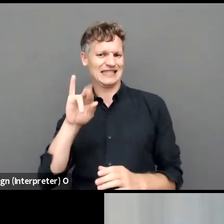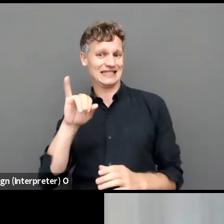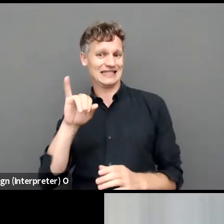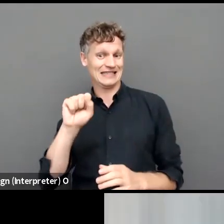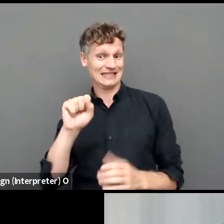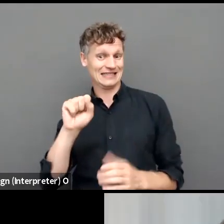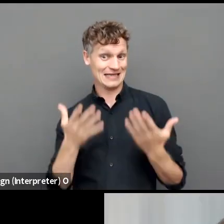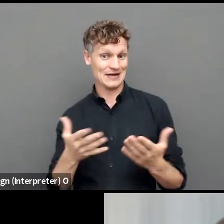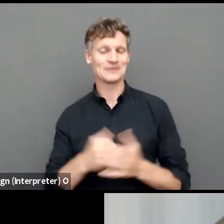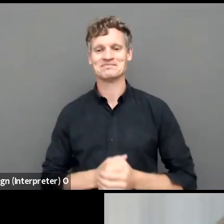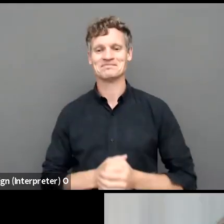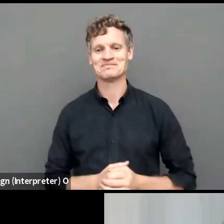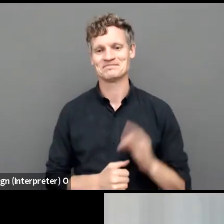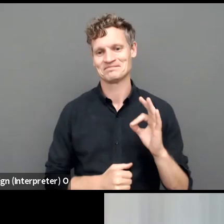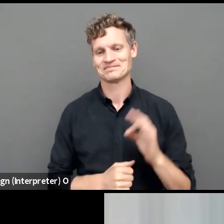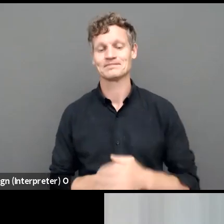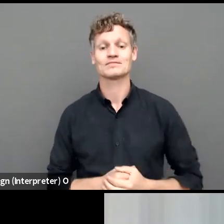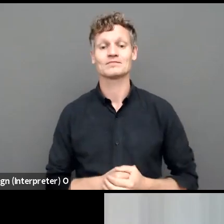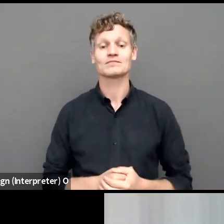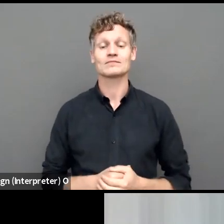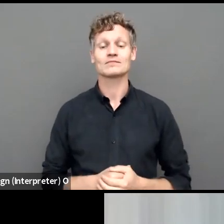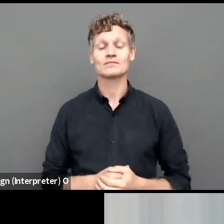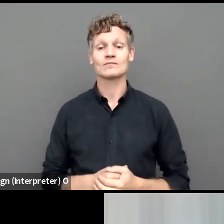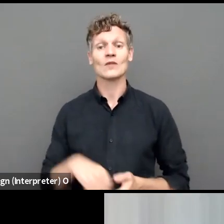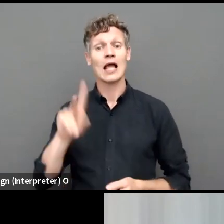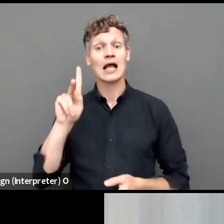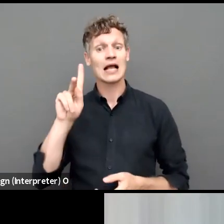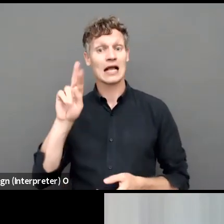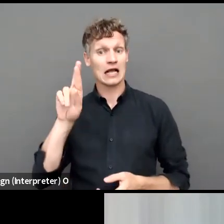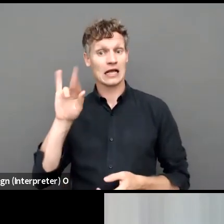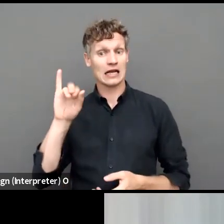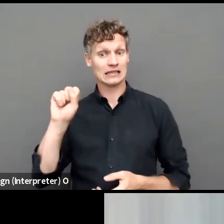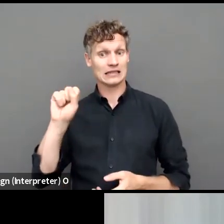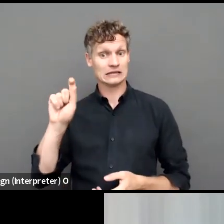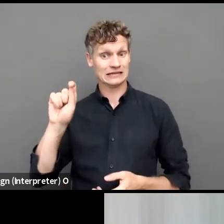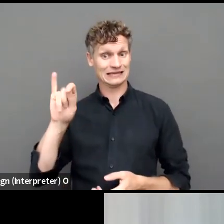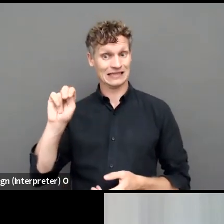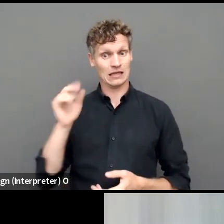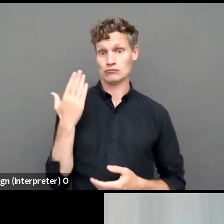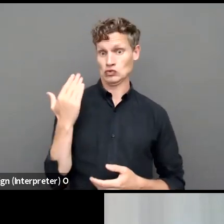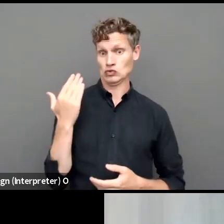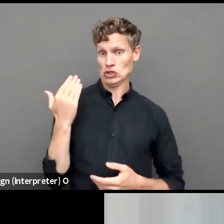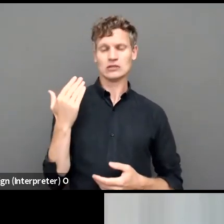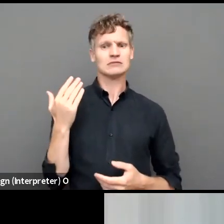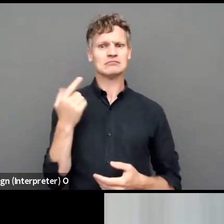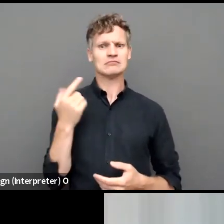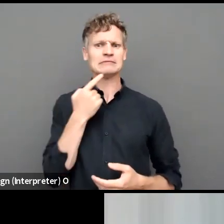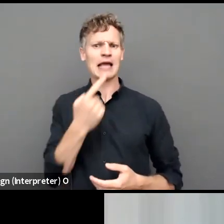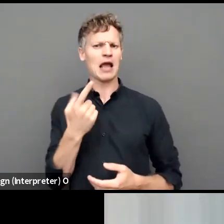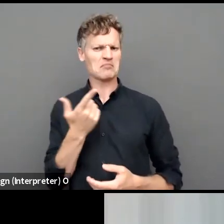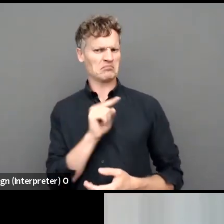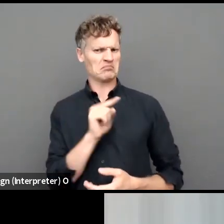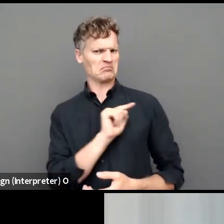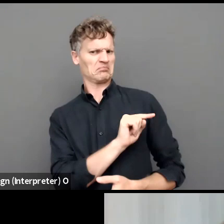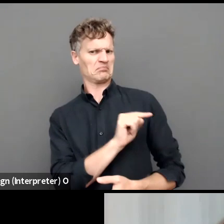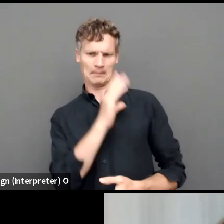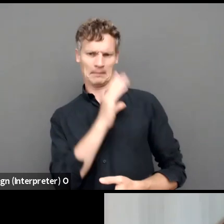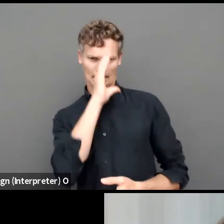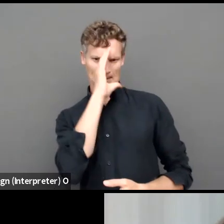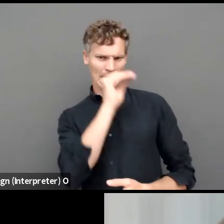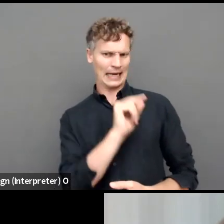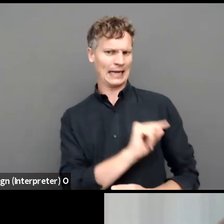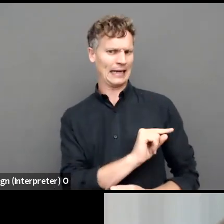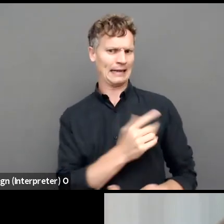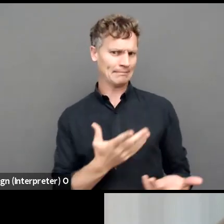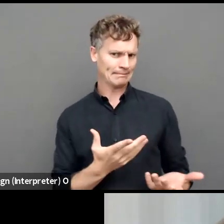are. Kristin has just touched on the topic of men. And the question to you is, you know, as a professor,